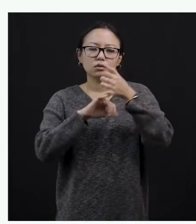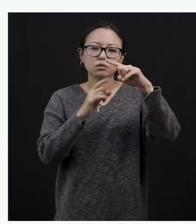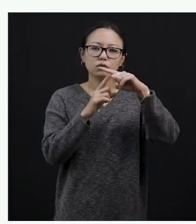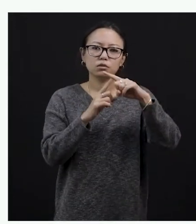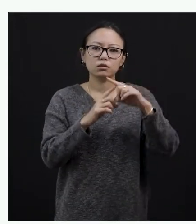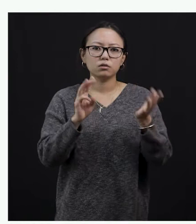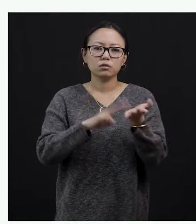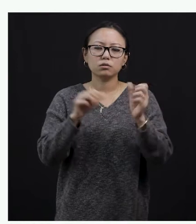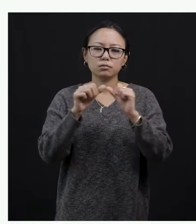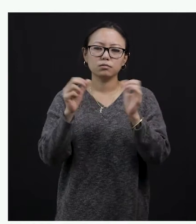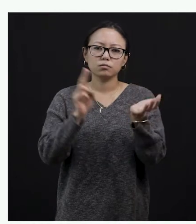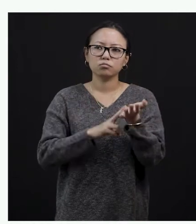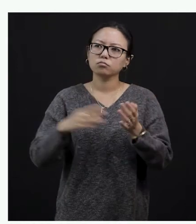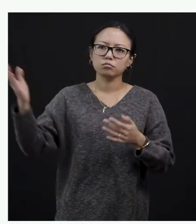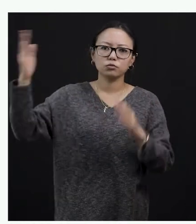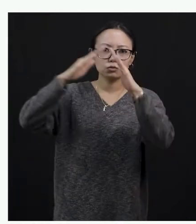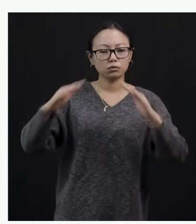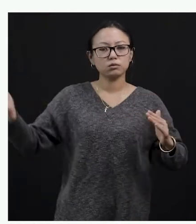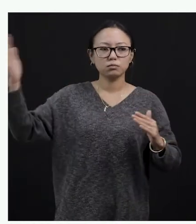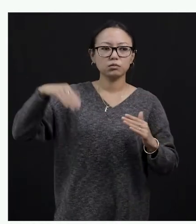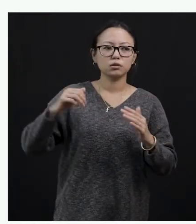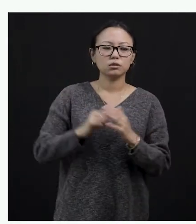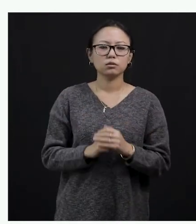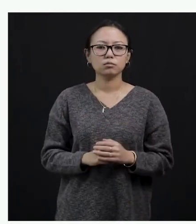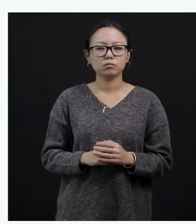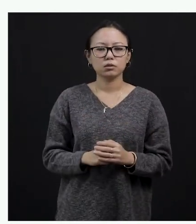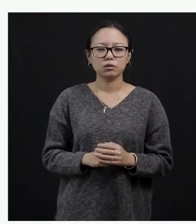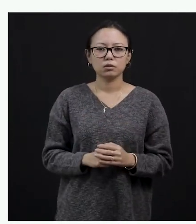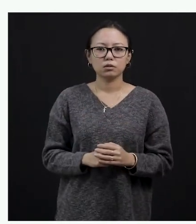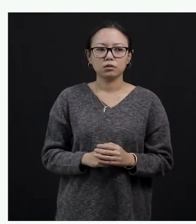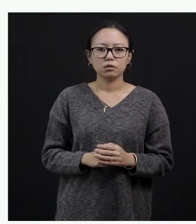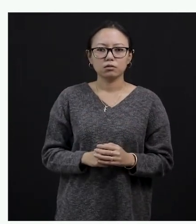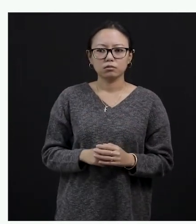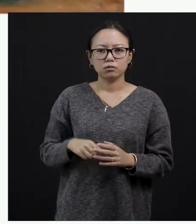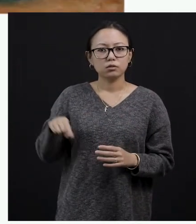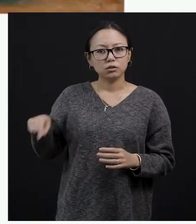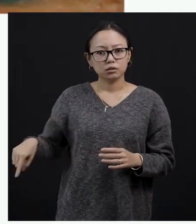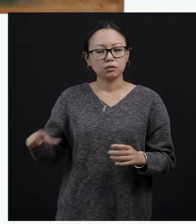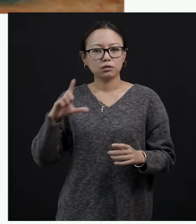a letter, and that letter was so special from her aunt.